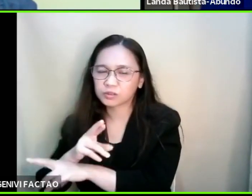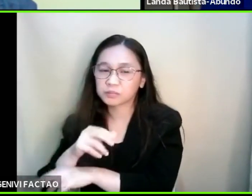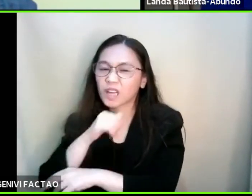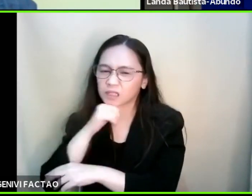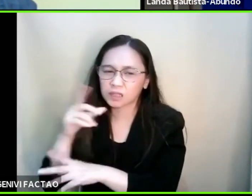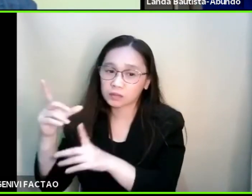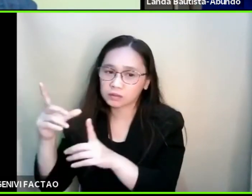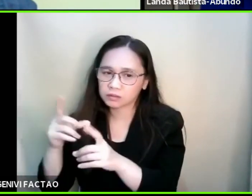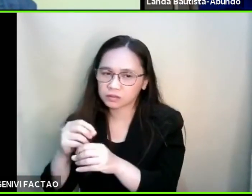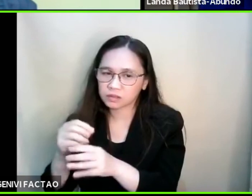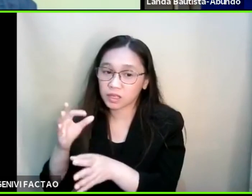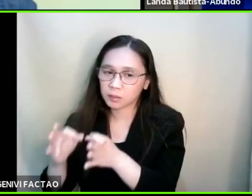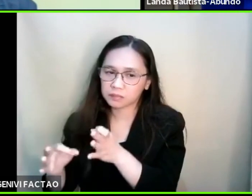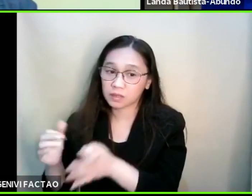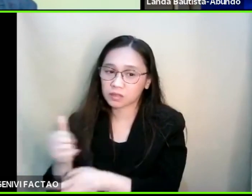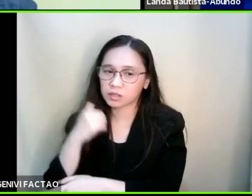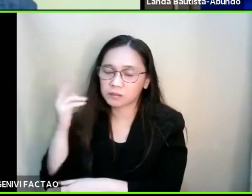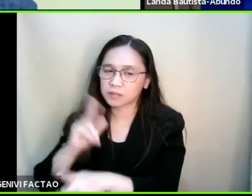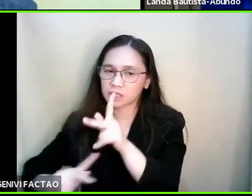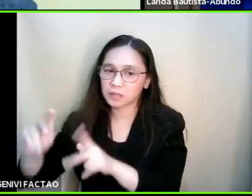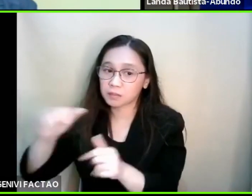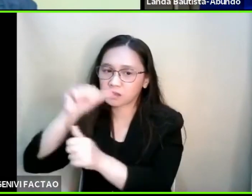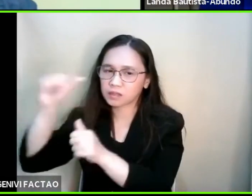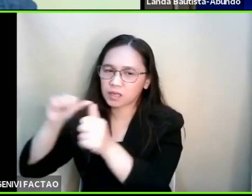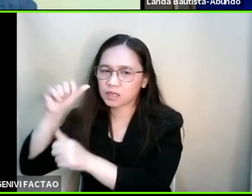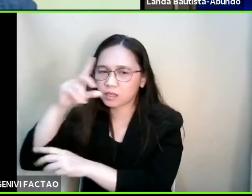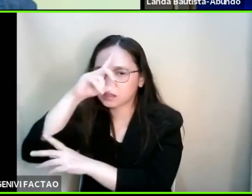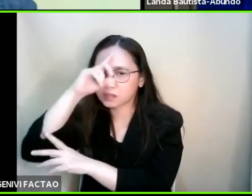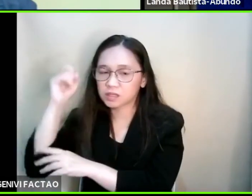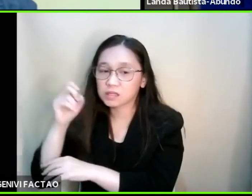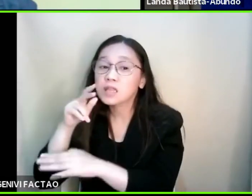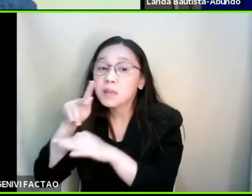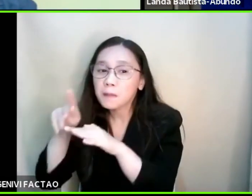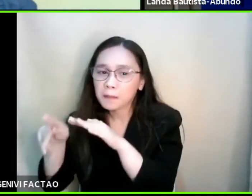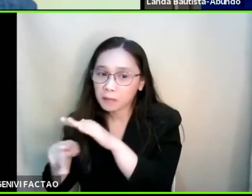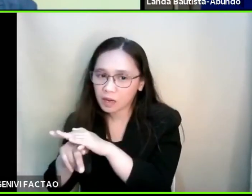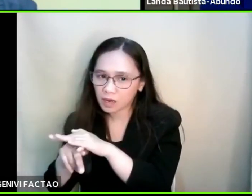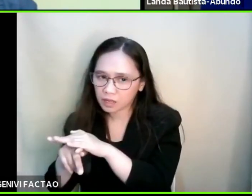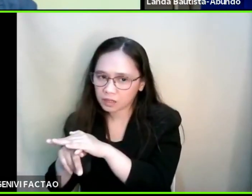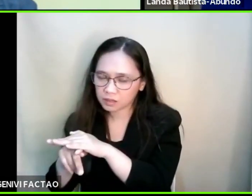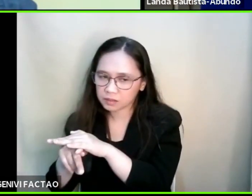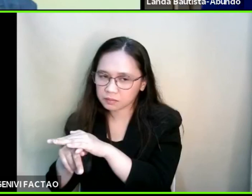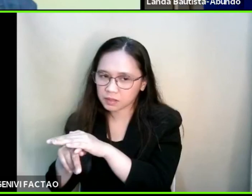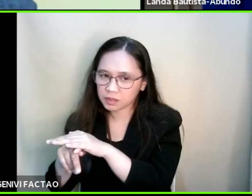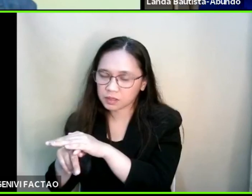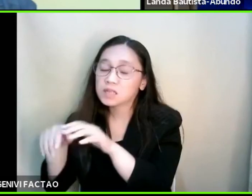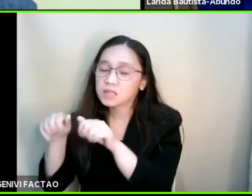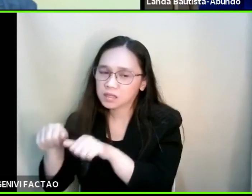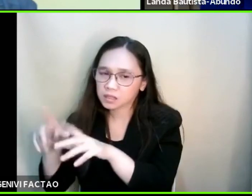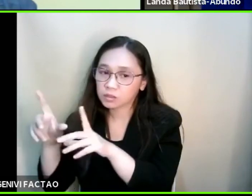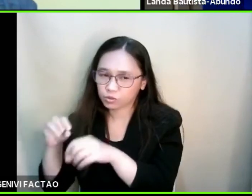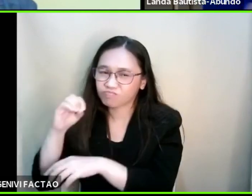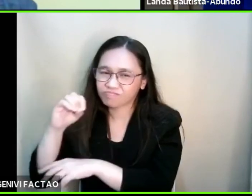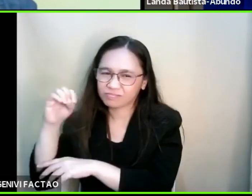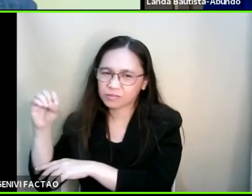do when other people are around, because it's a private activity. No, it's something that you can do on your own.